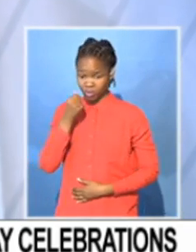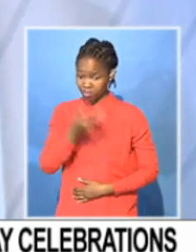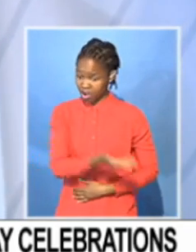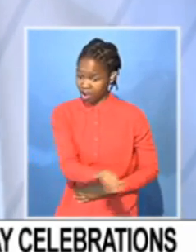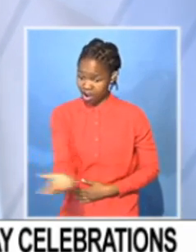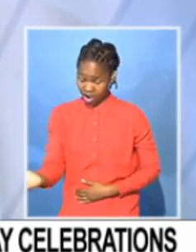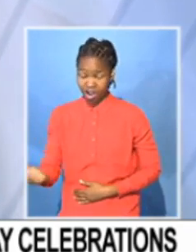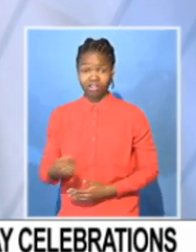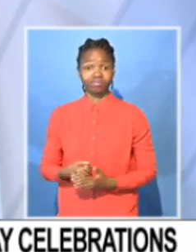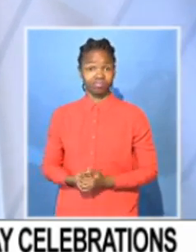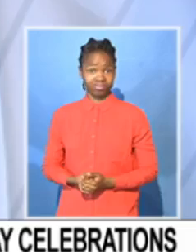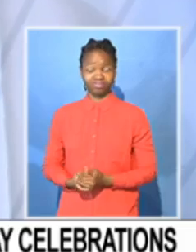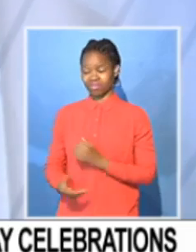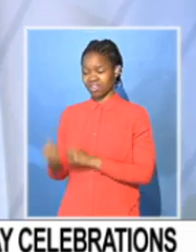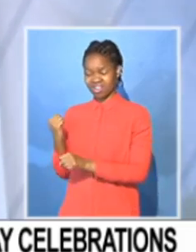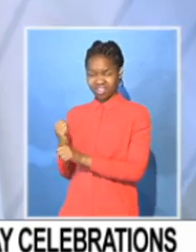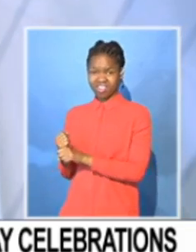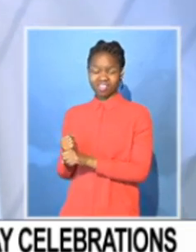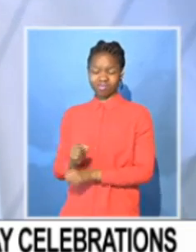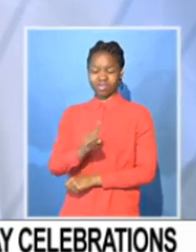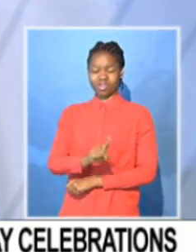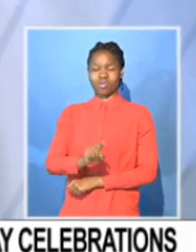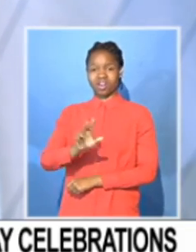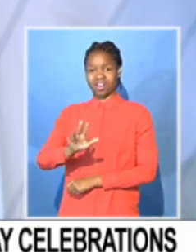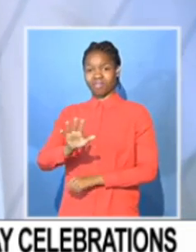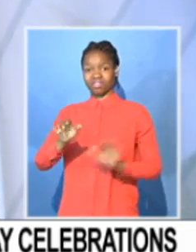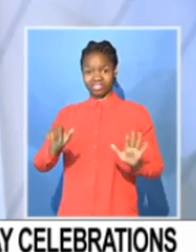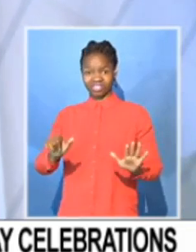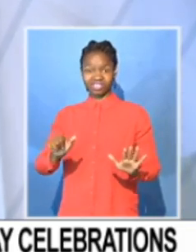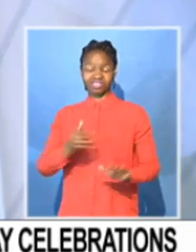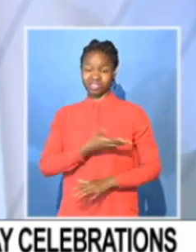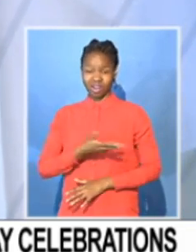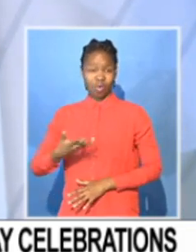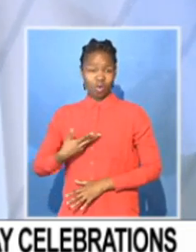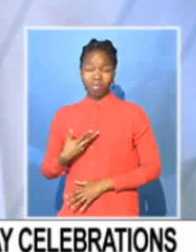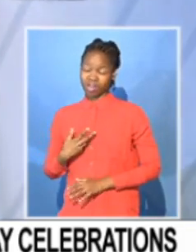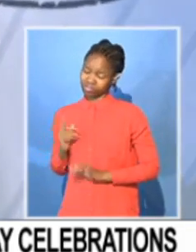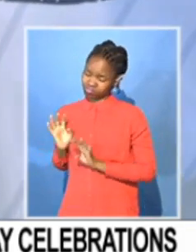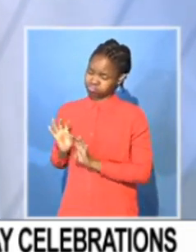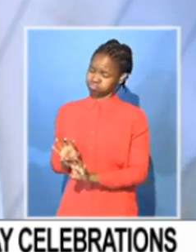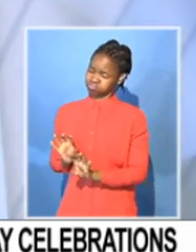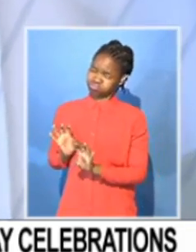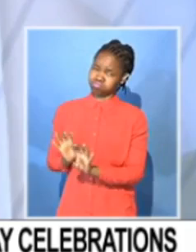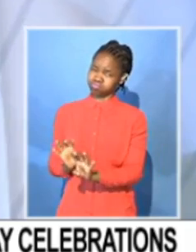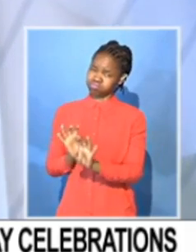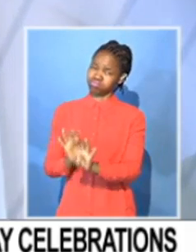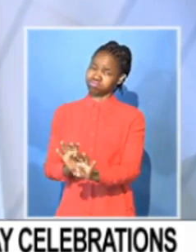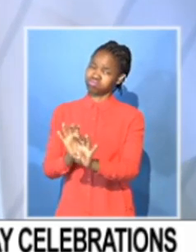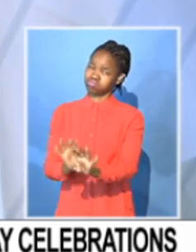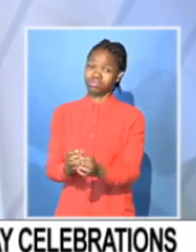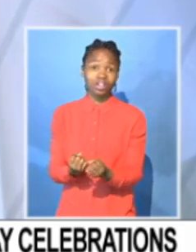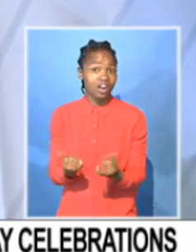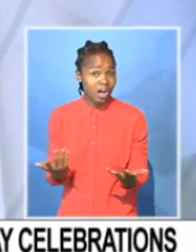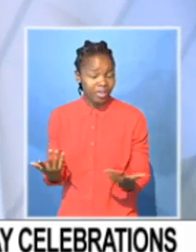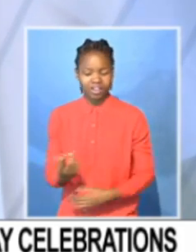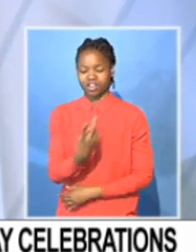20,000 women marched for a better life and a life of dignity and